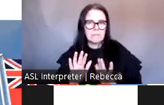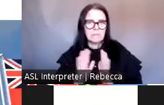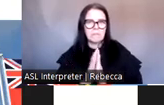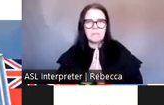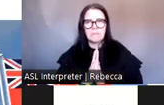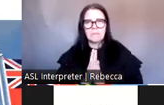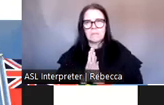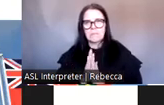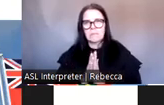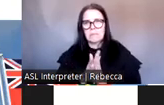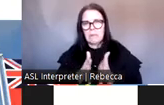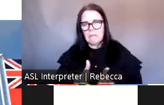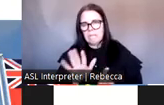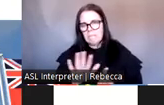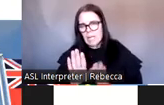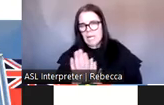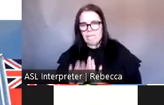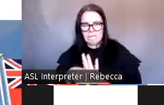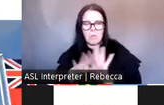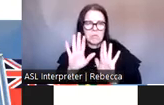about a half hour left.